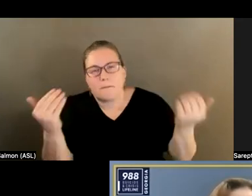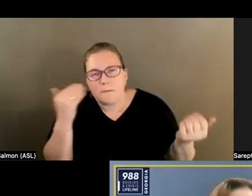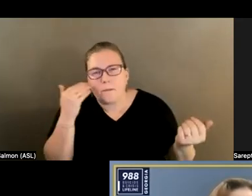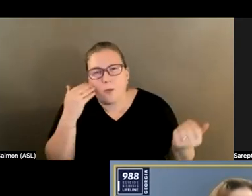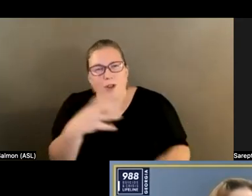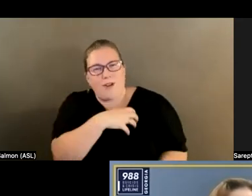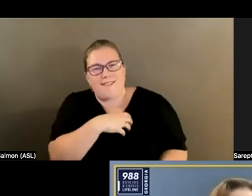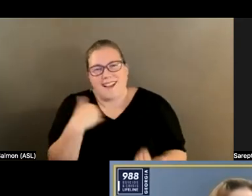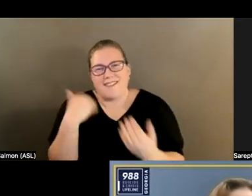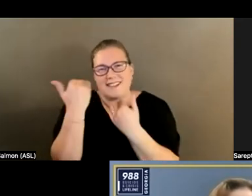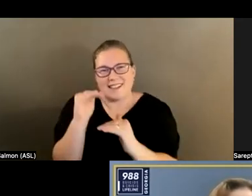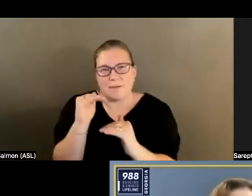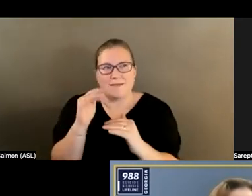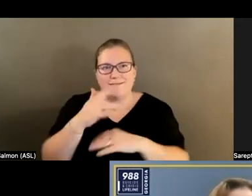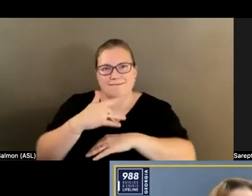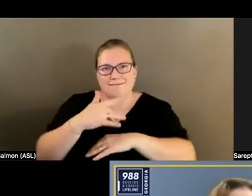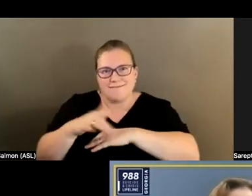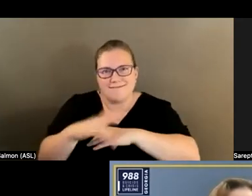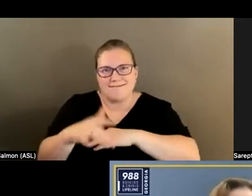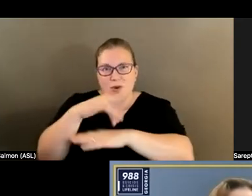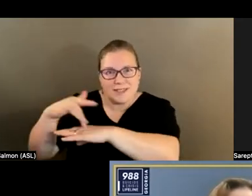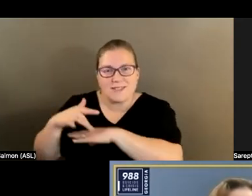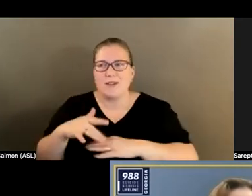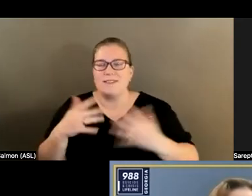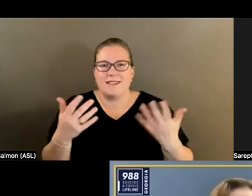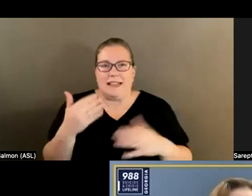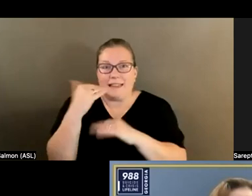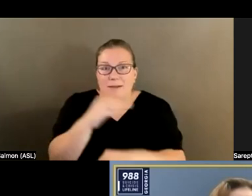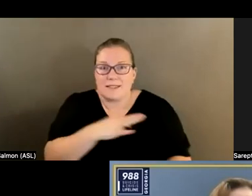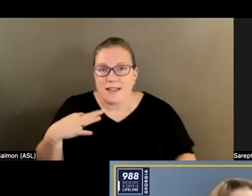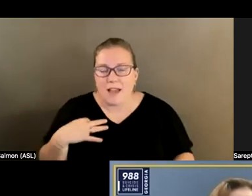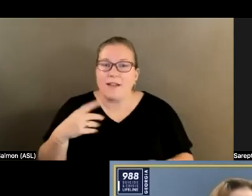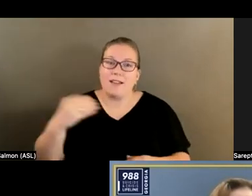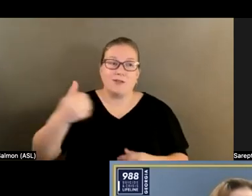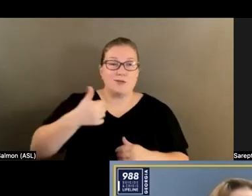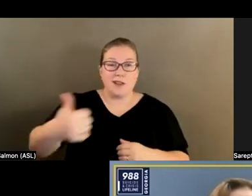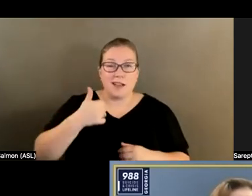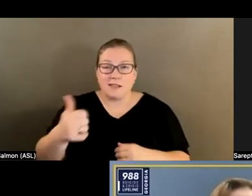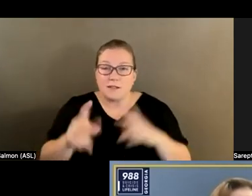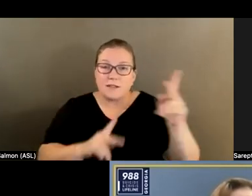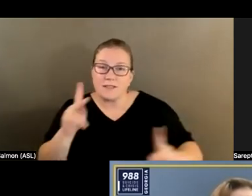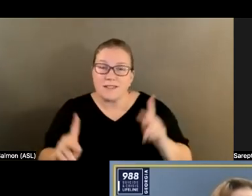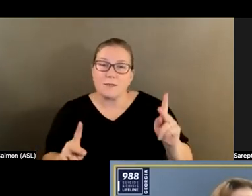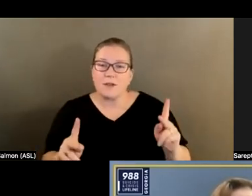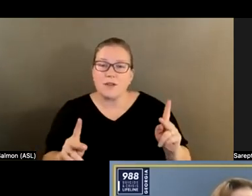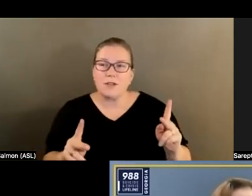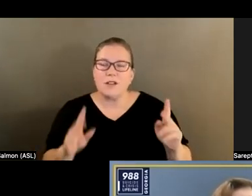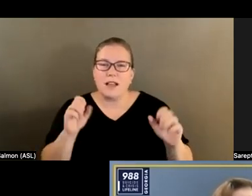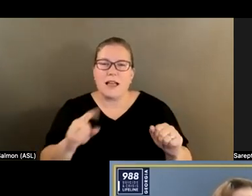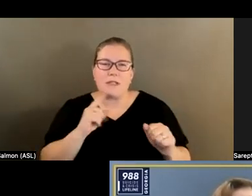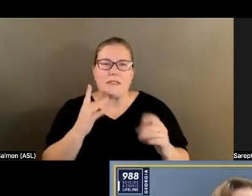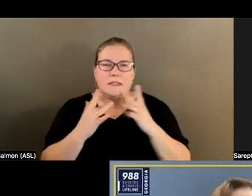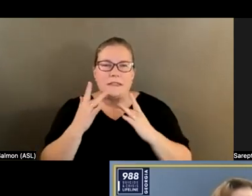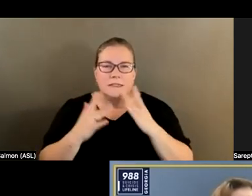limited bandwidth, that limited staffing, and that transporting individuals can put an